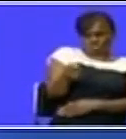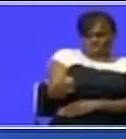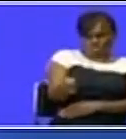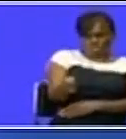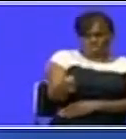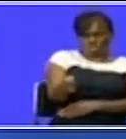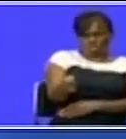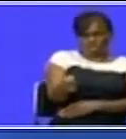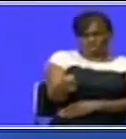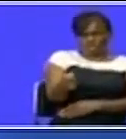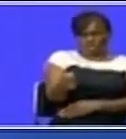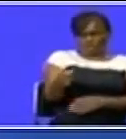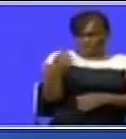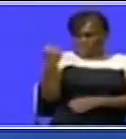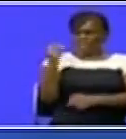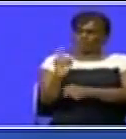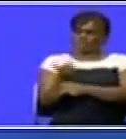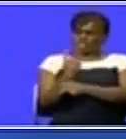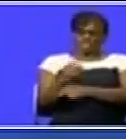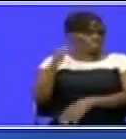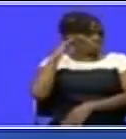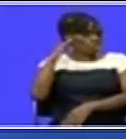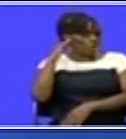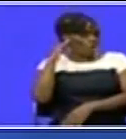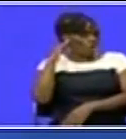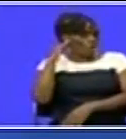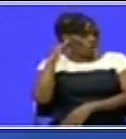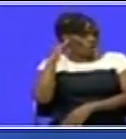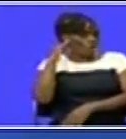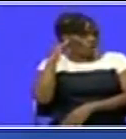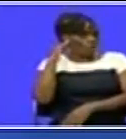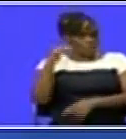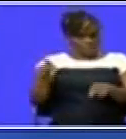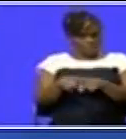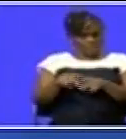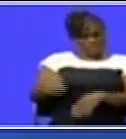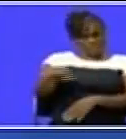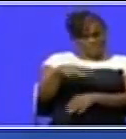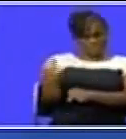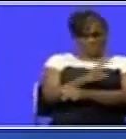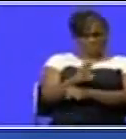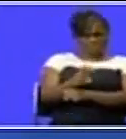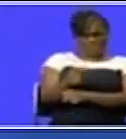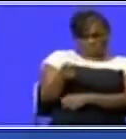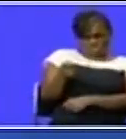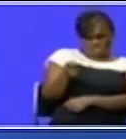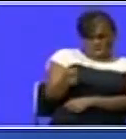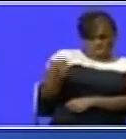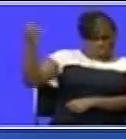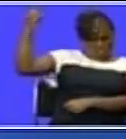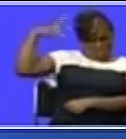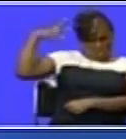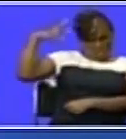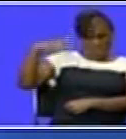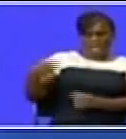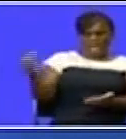speakers. You call for 5 minutes, wait in silence for 5 minutes, and scan the surrounding area with powerful spotlights. This